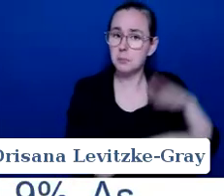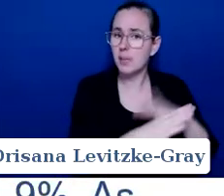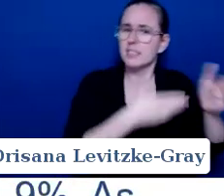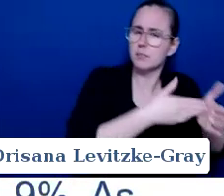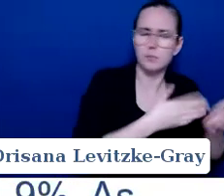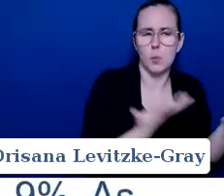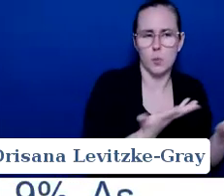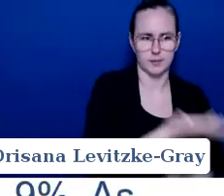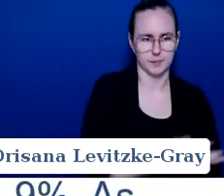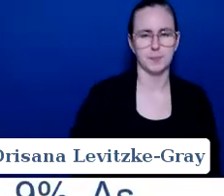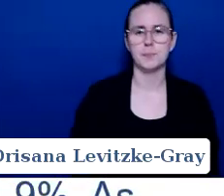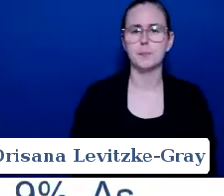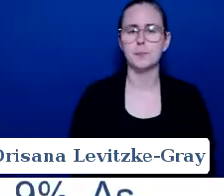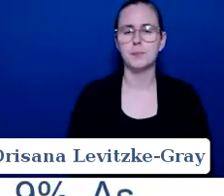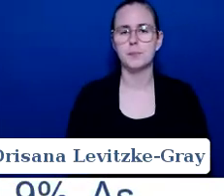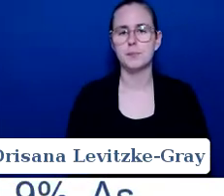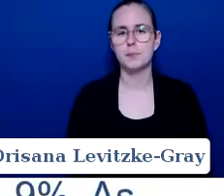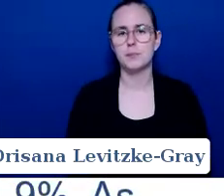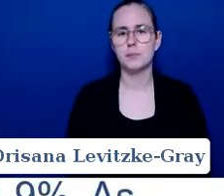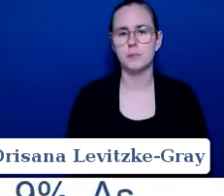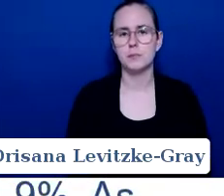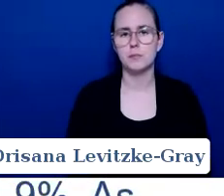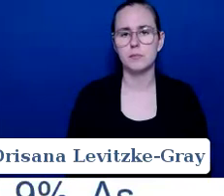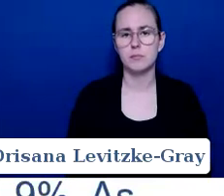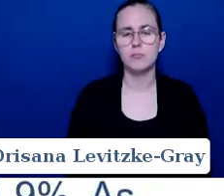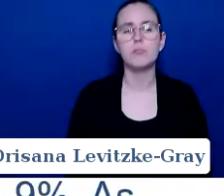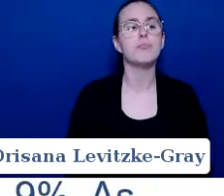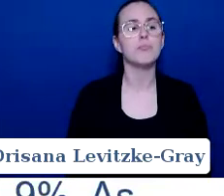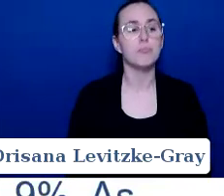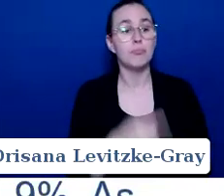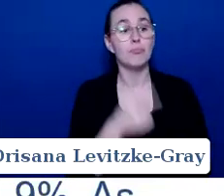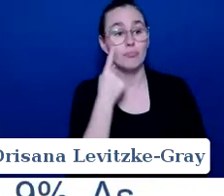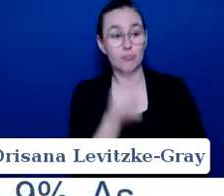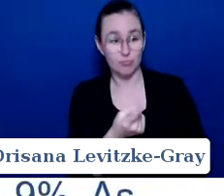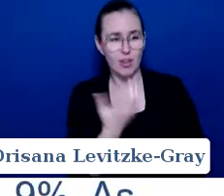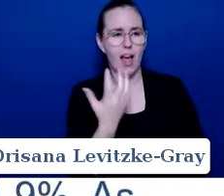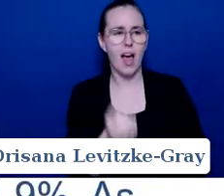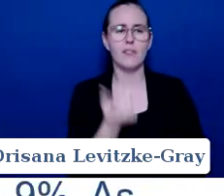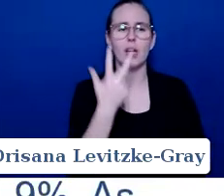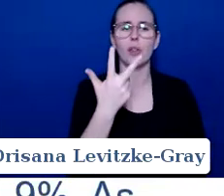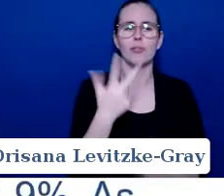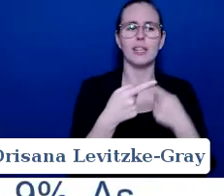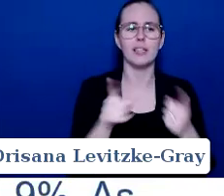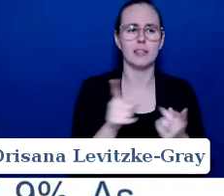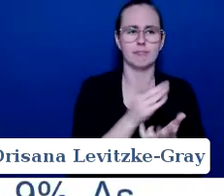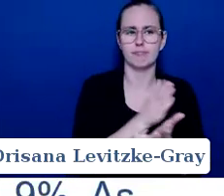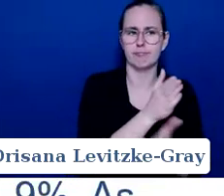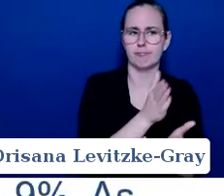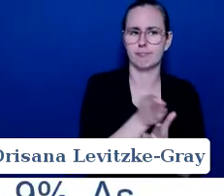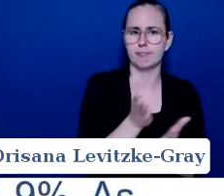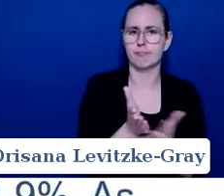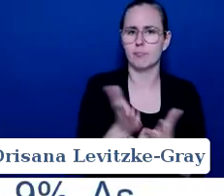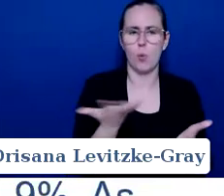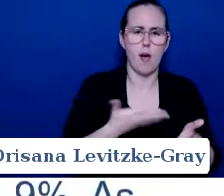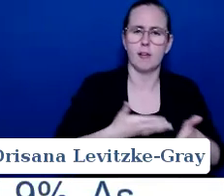to give the example of the three country where we was working and how we use the different tools in order to render our social